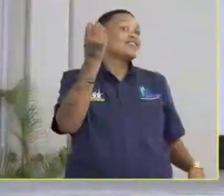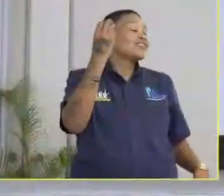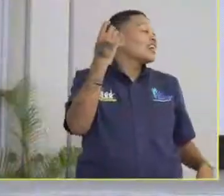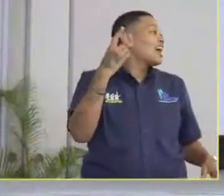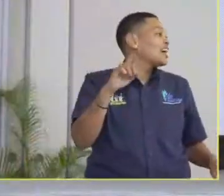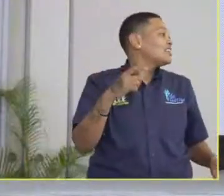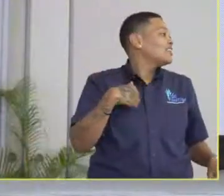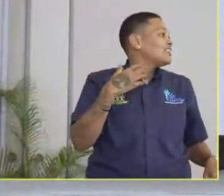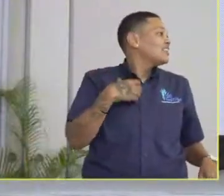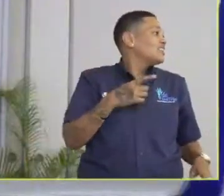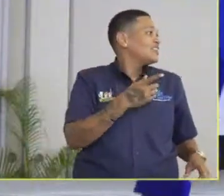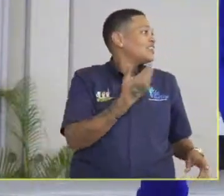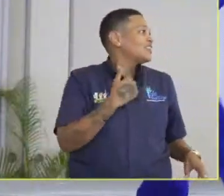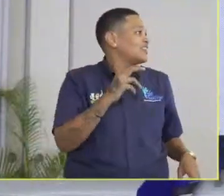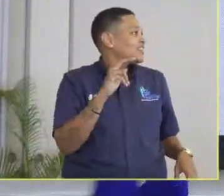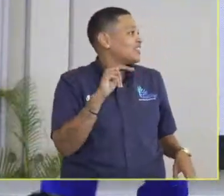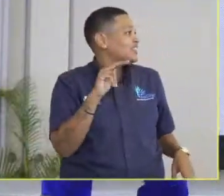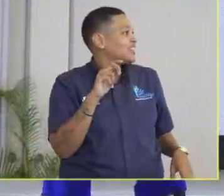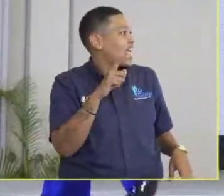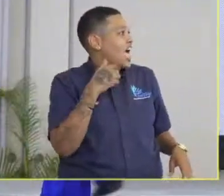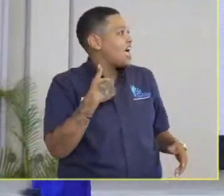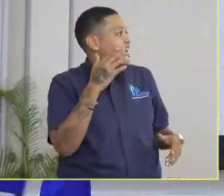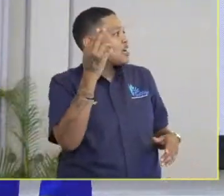So we know she had some fans here.